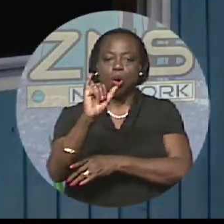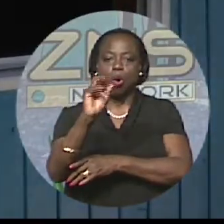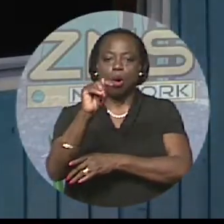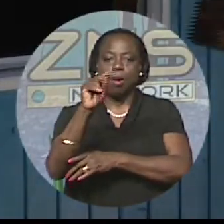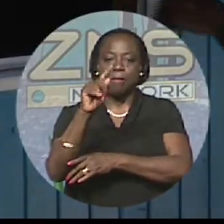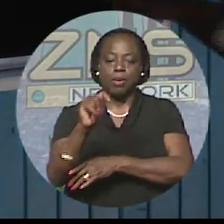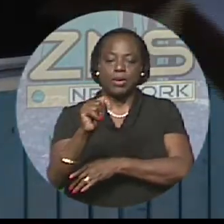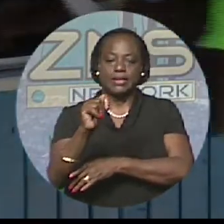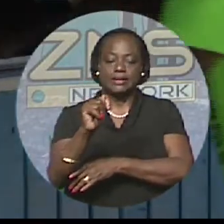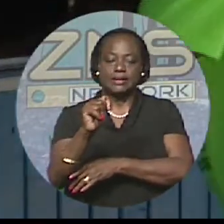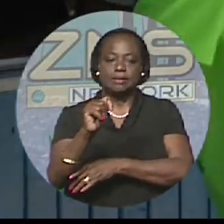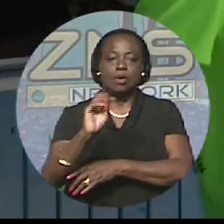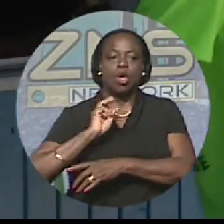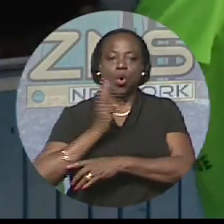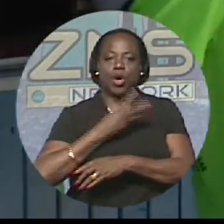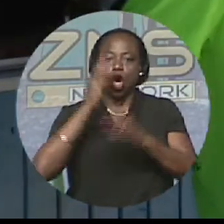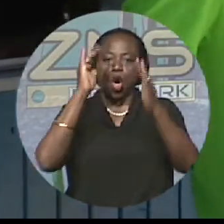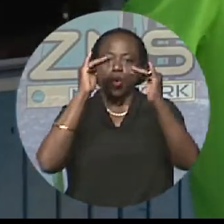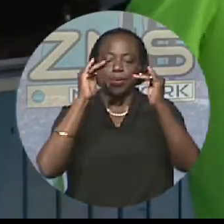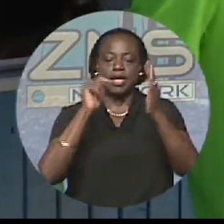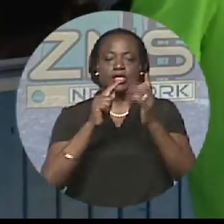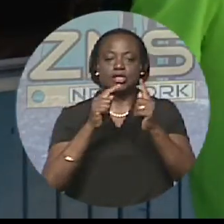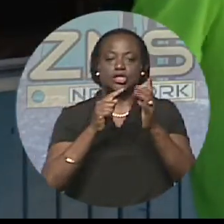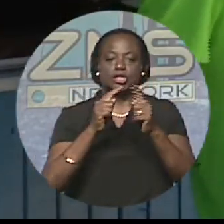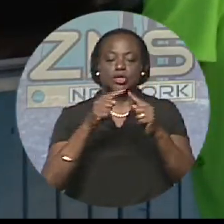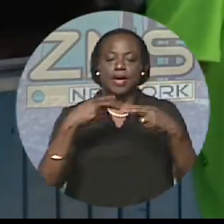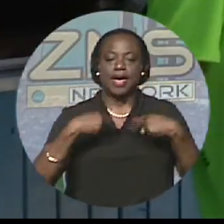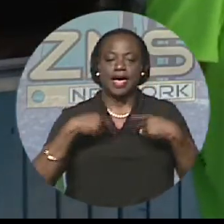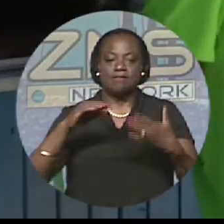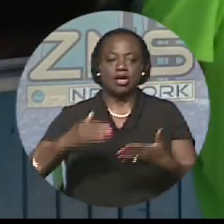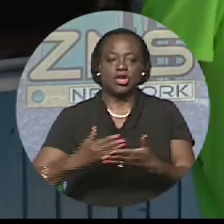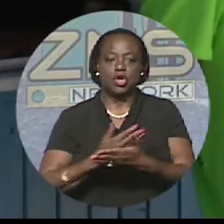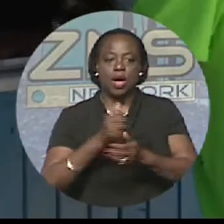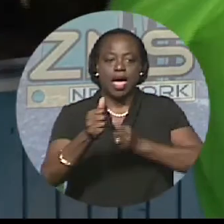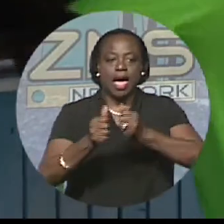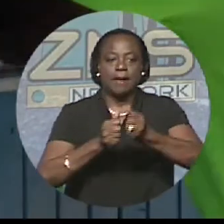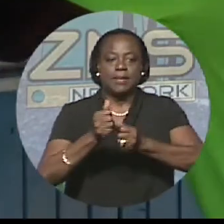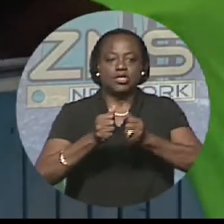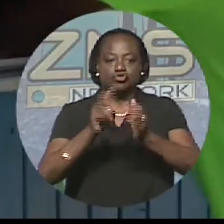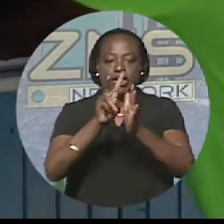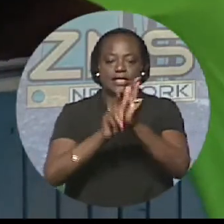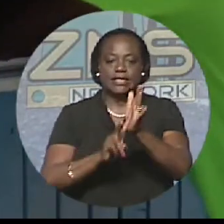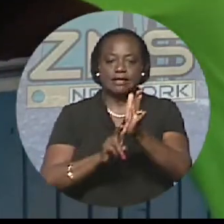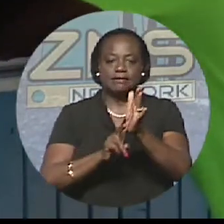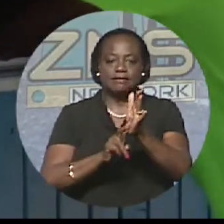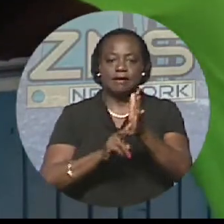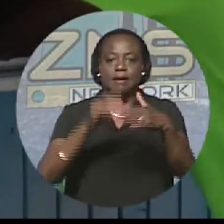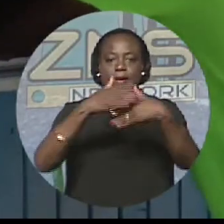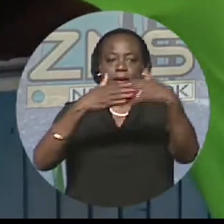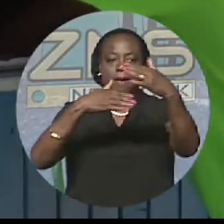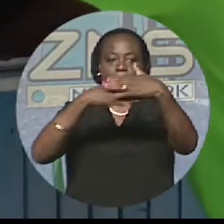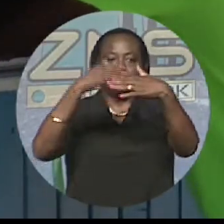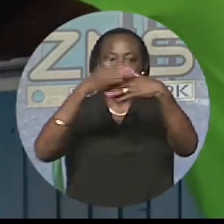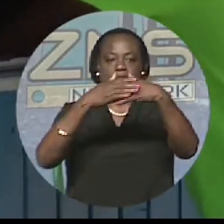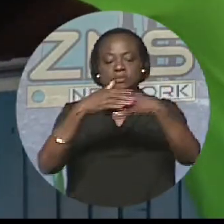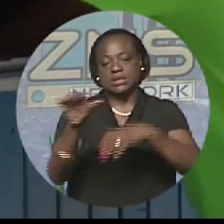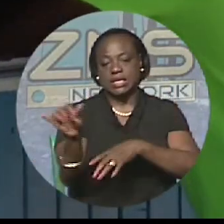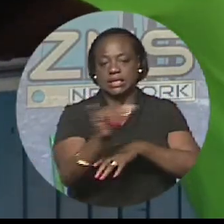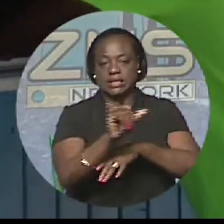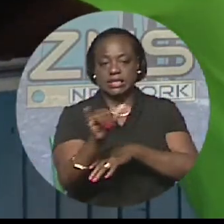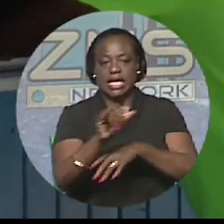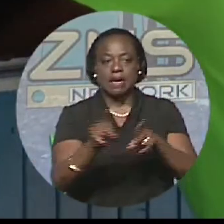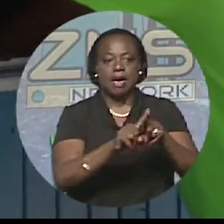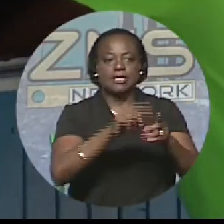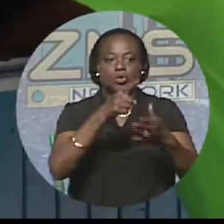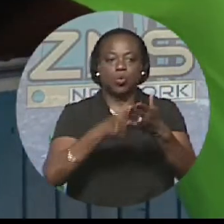We are hoping to also have a new administrative complex similar to what was constructed in